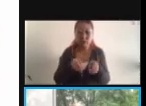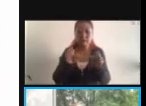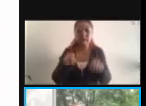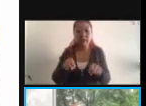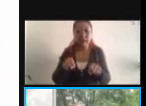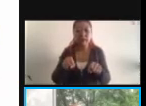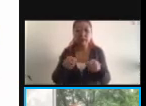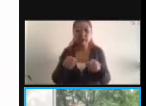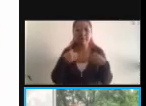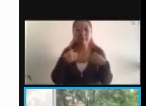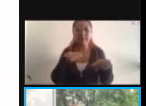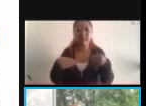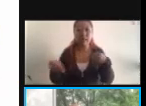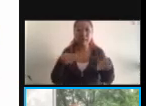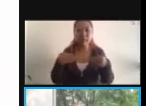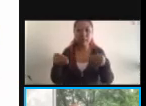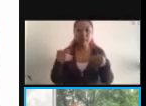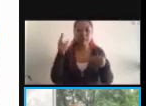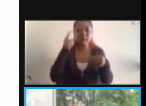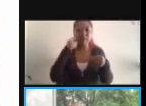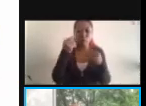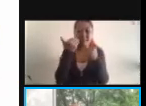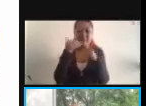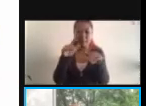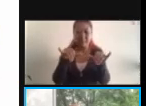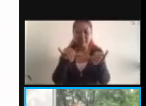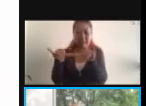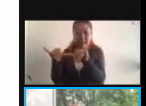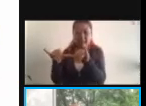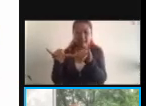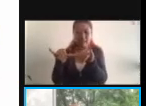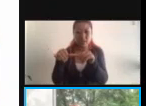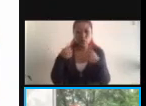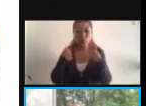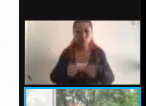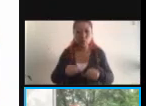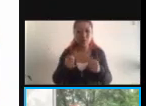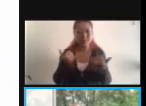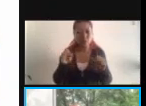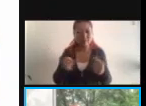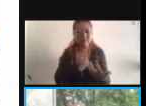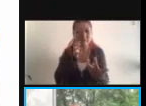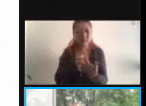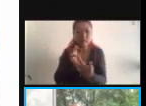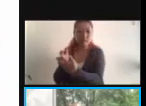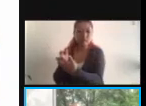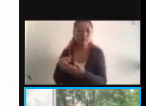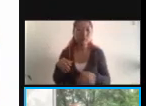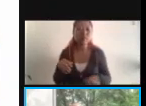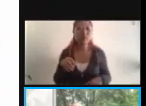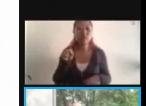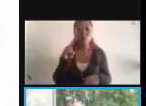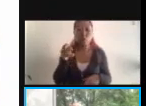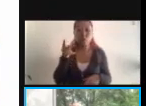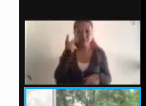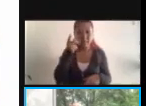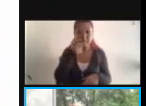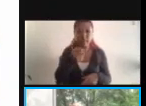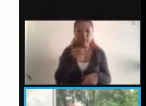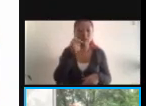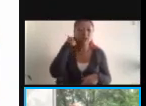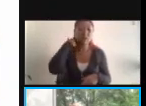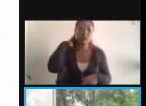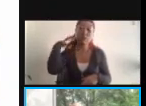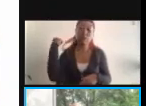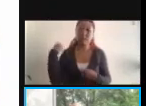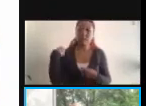a certain limited sizes of the suit components. And as you can see,